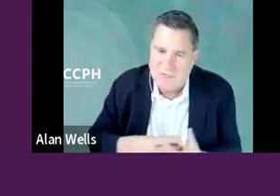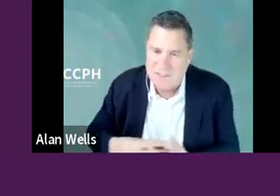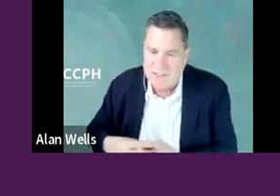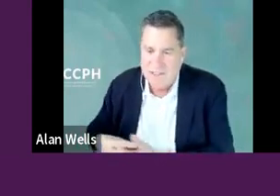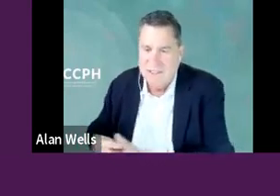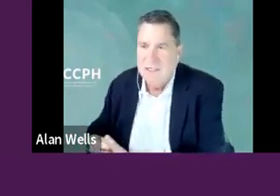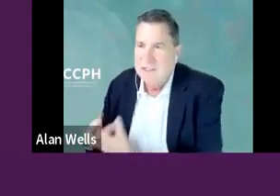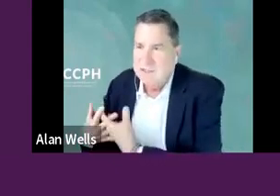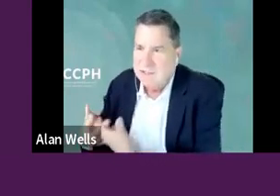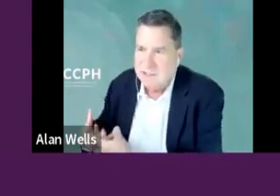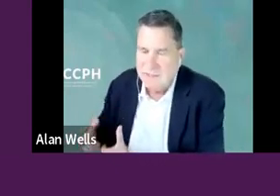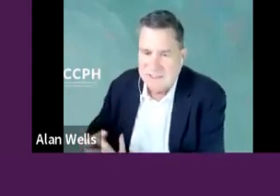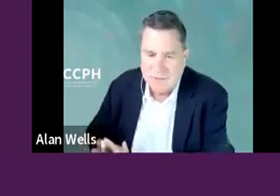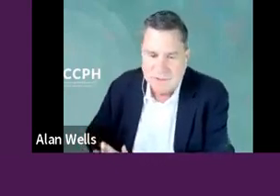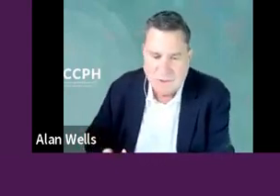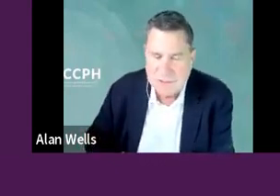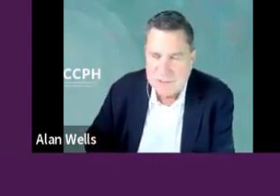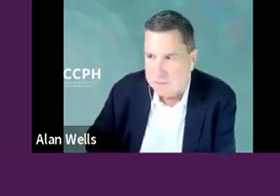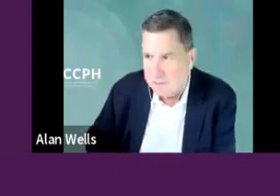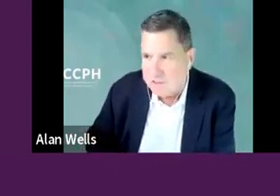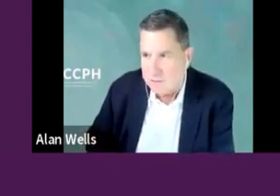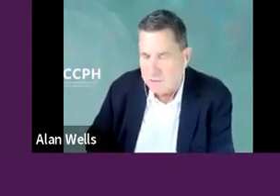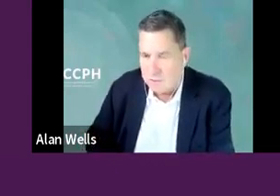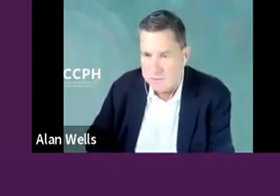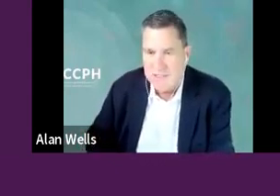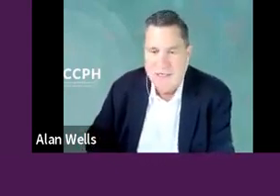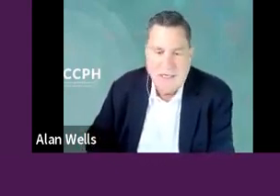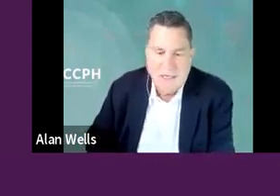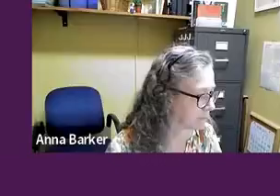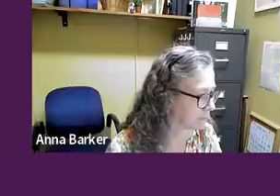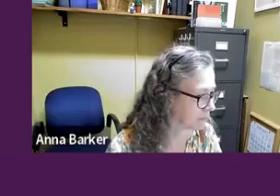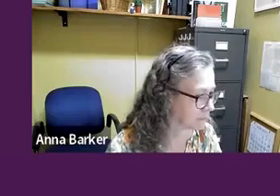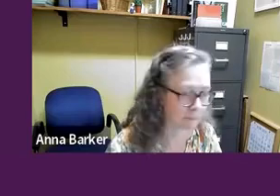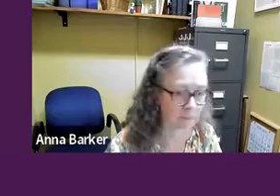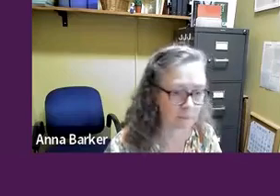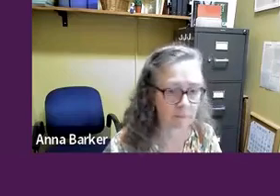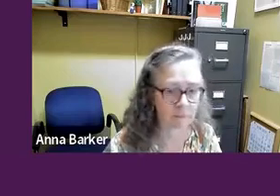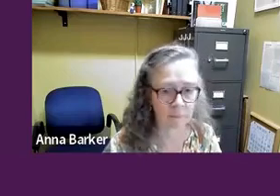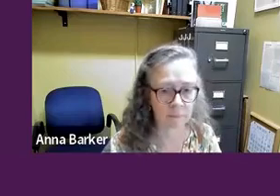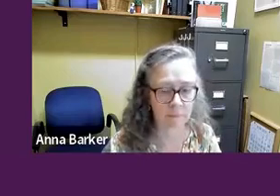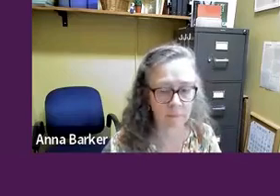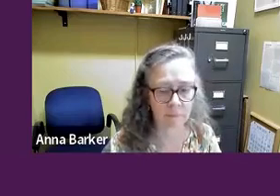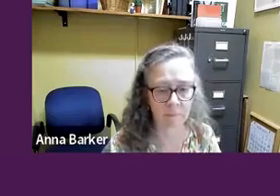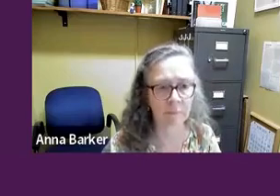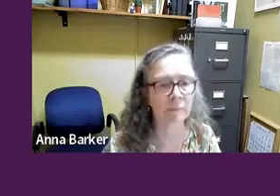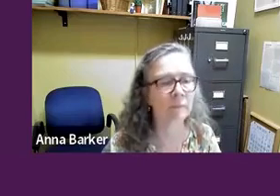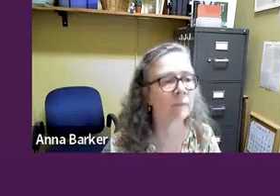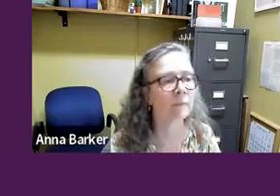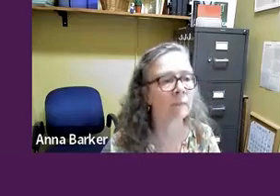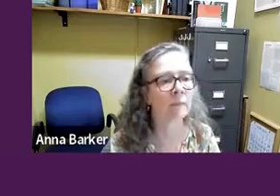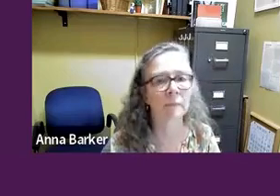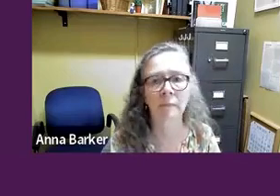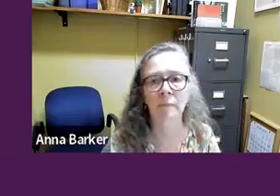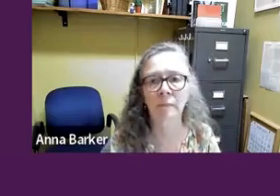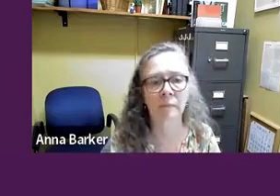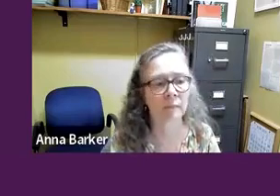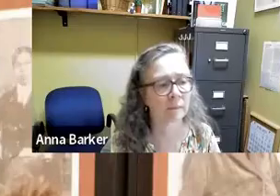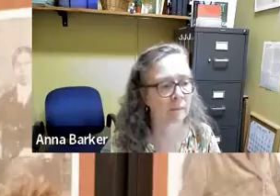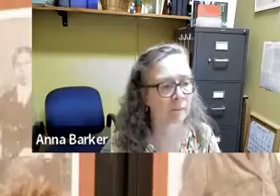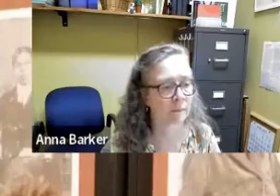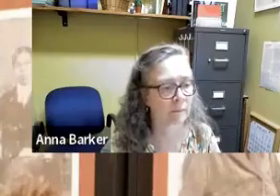how partnerships work the best to get the best results to reach our goals. Next slide, please.